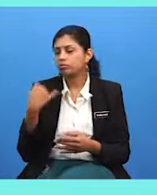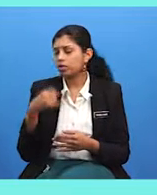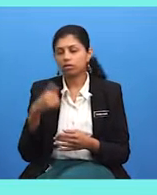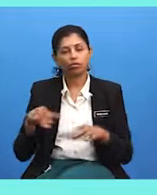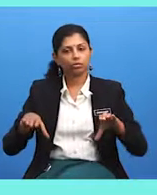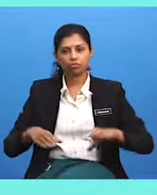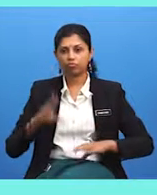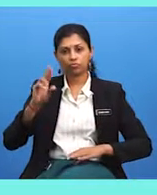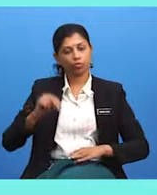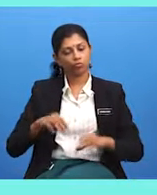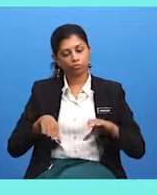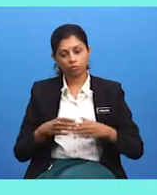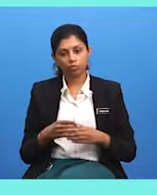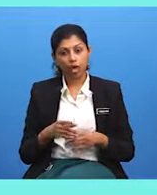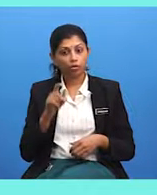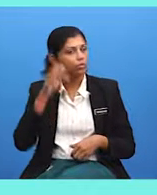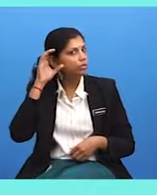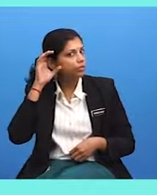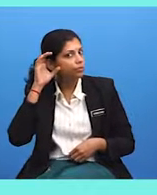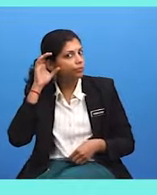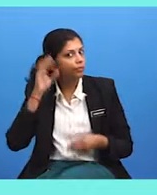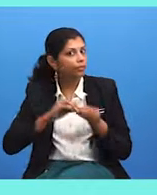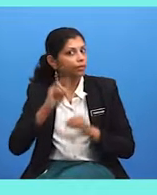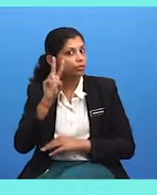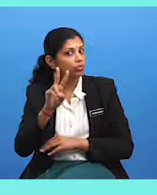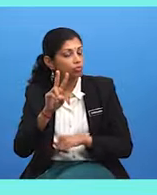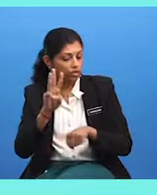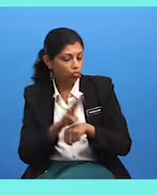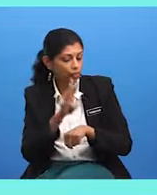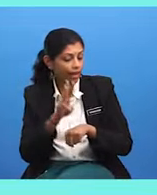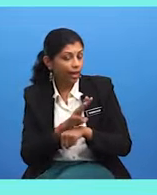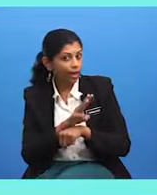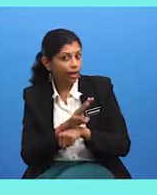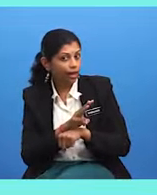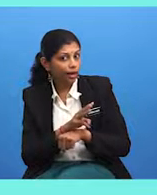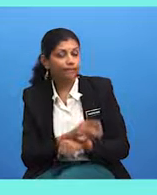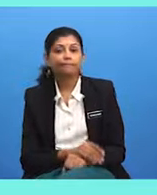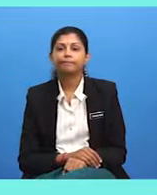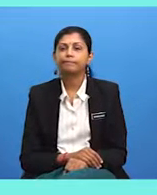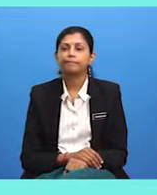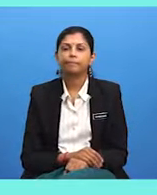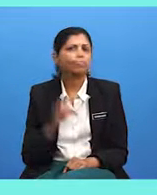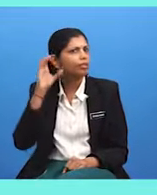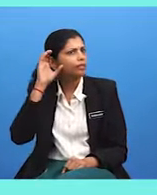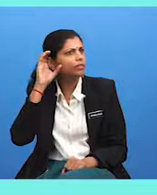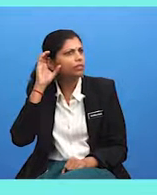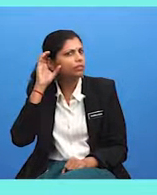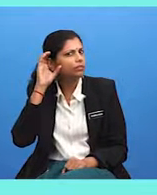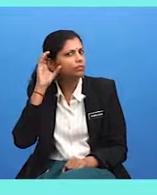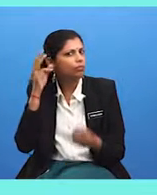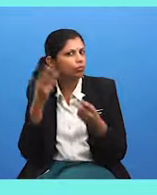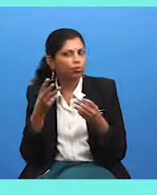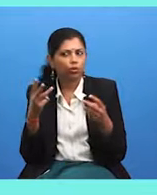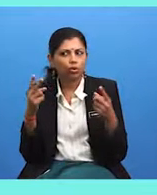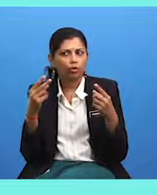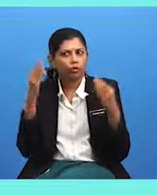do. Number 2 says where. Try and listen for this word or synonyms of